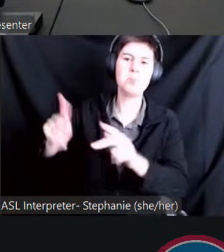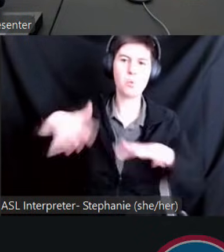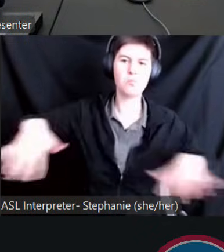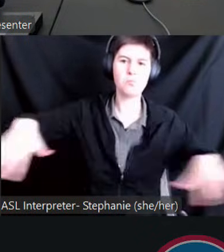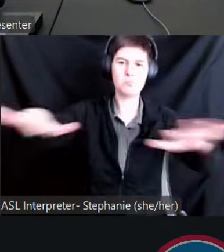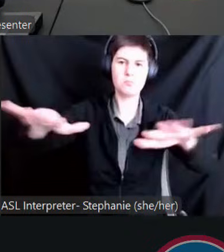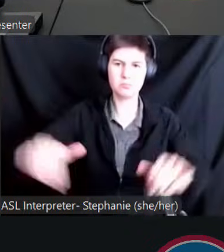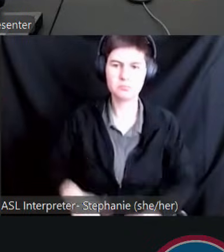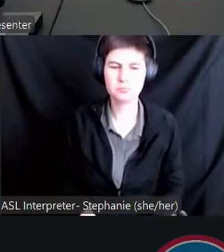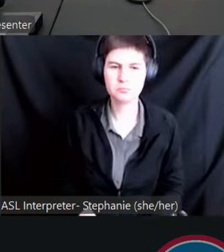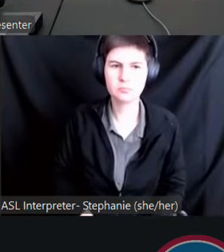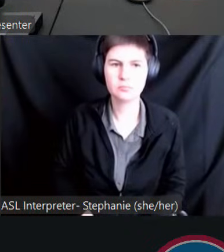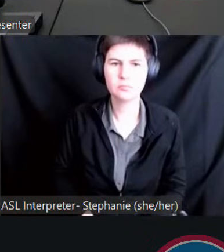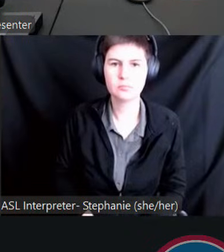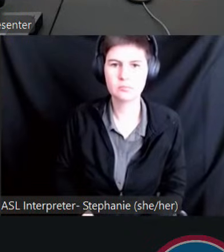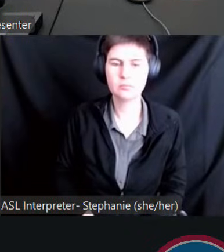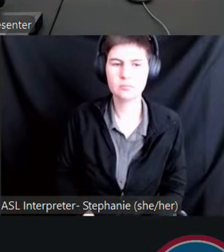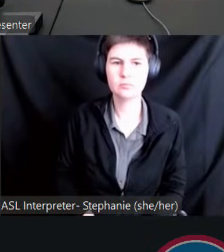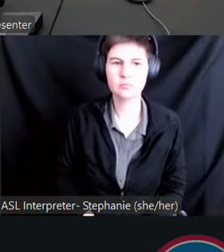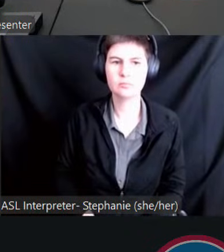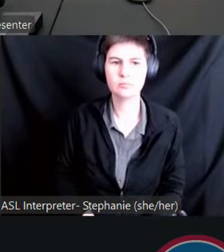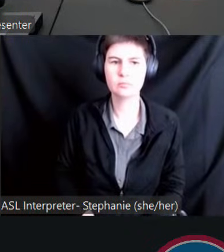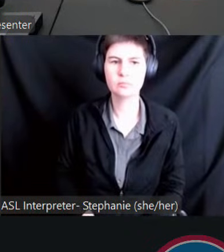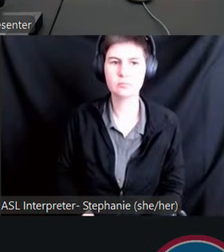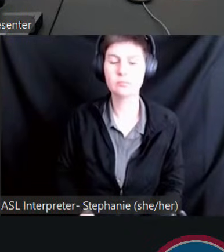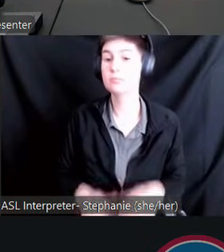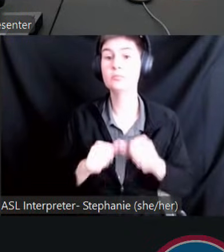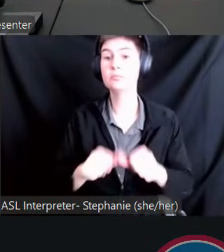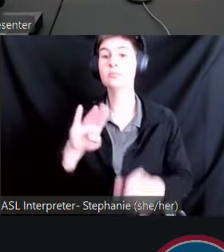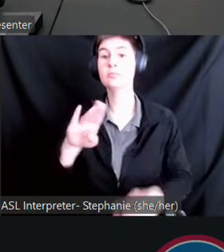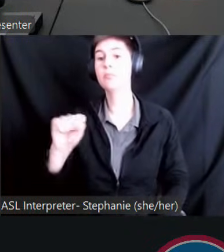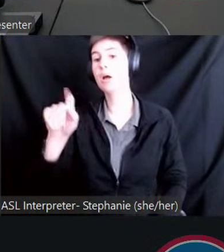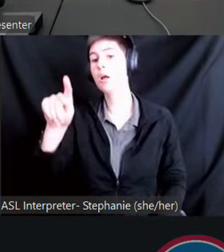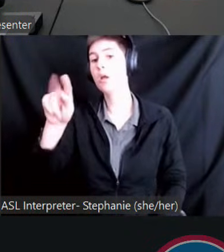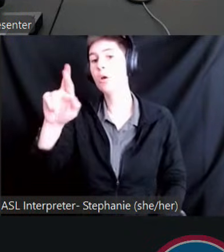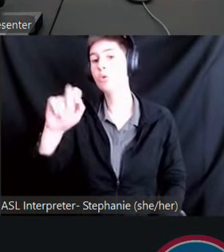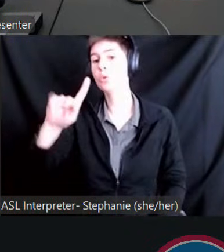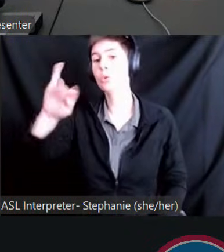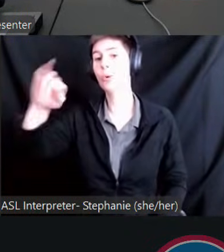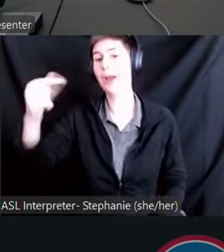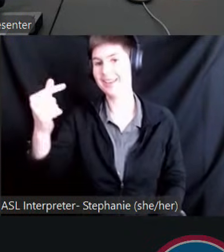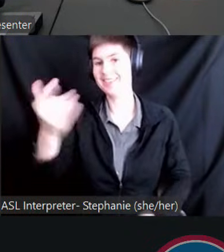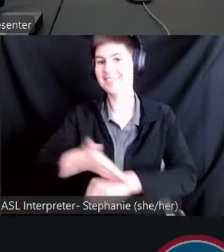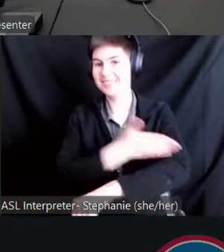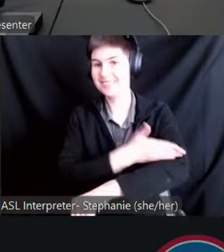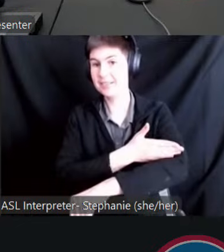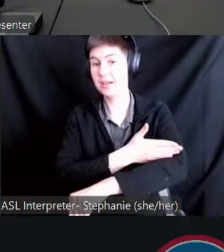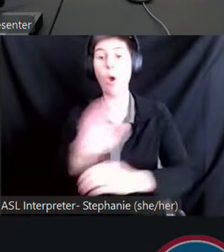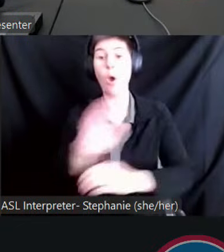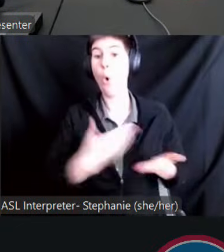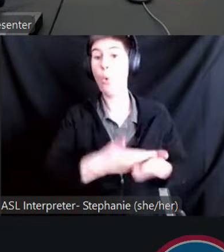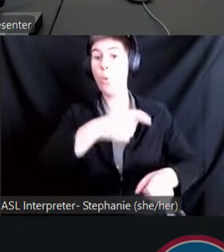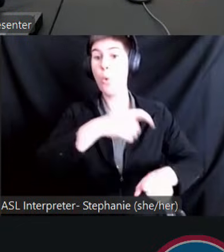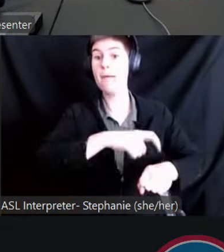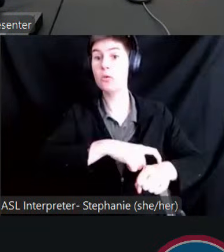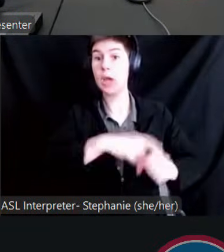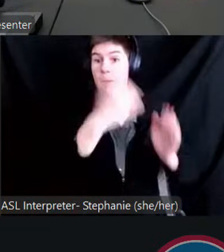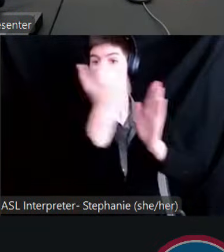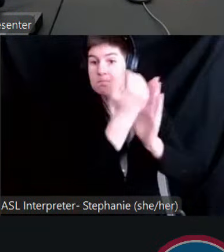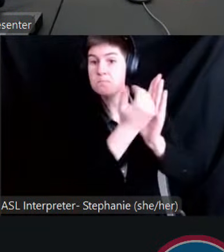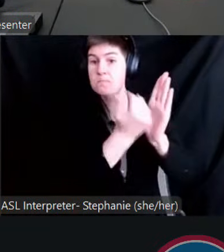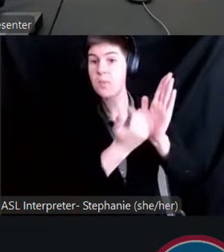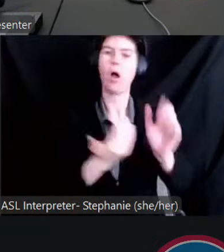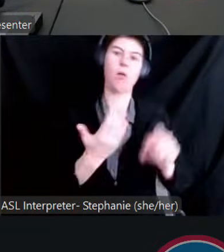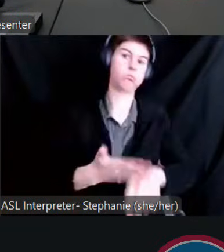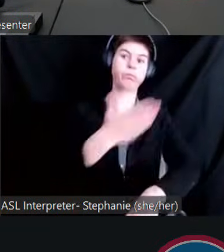enhancements. The accuracy of bus tracker arrival times has already increased enormously compared